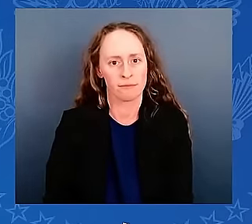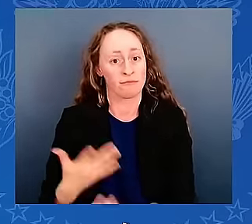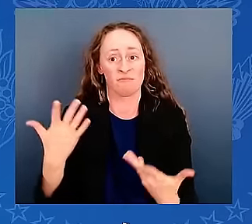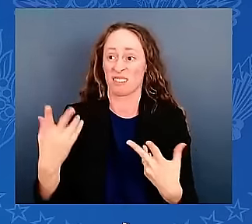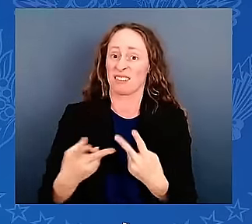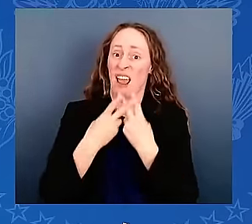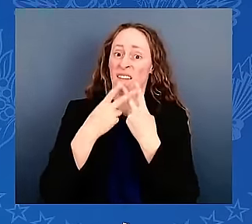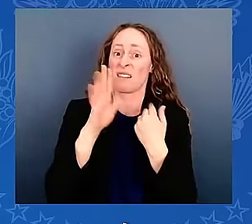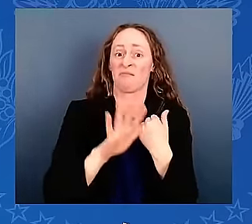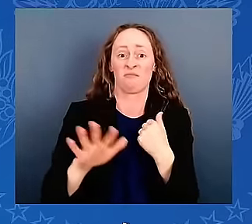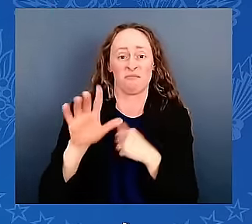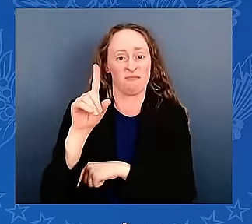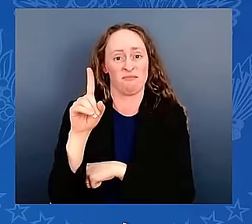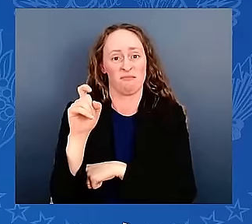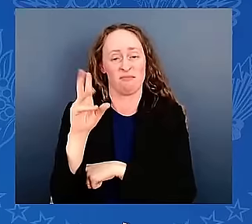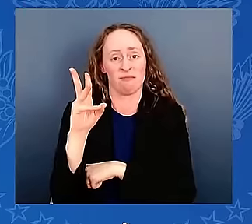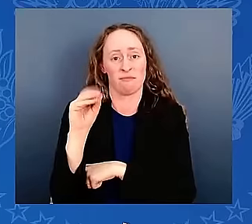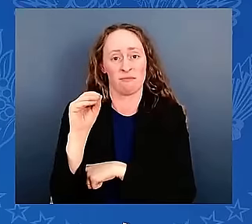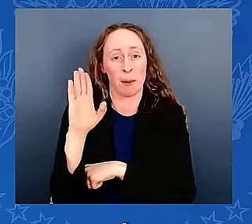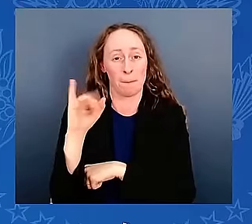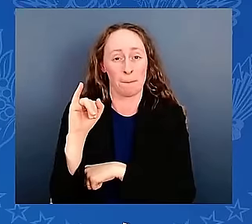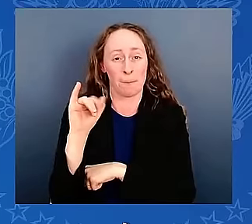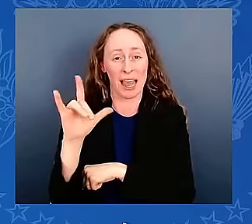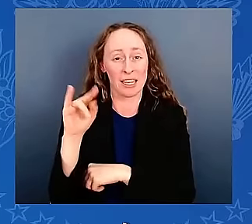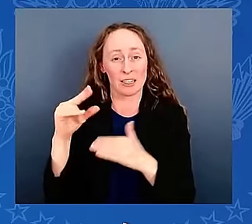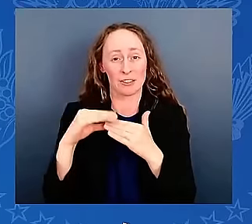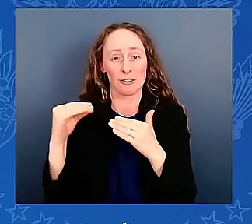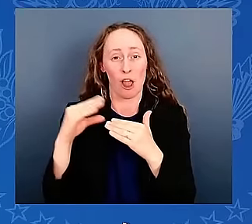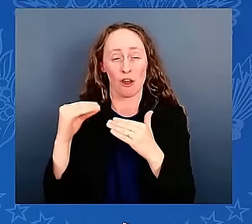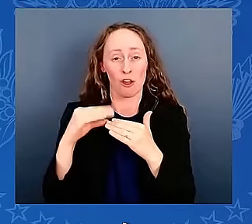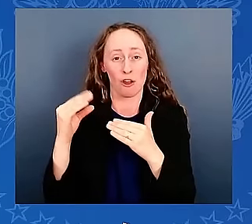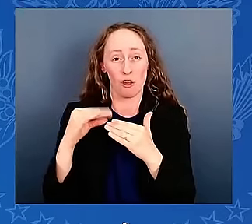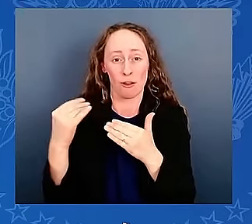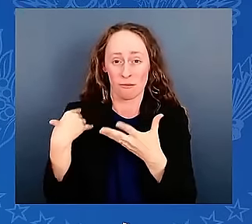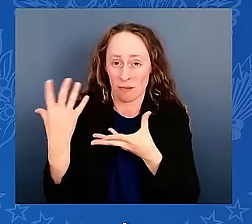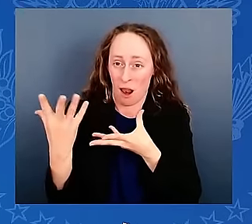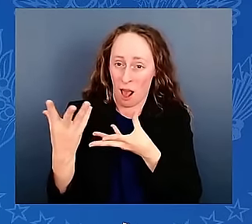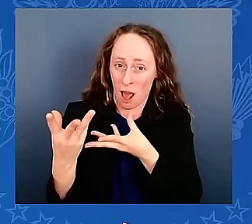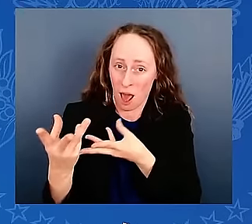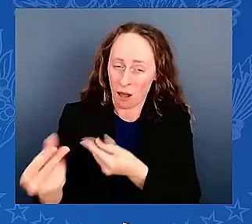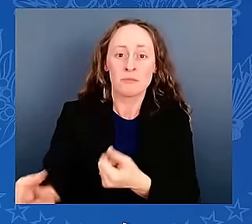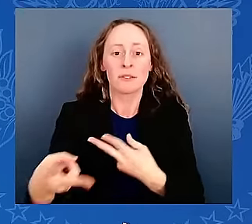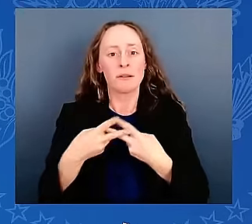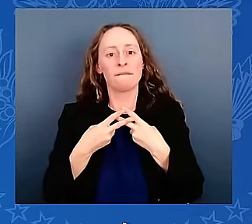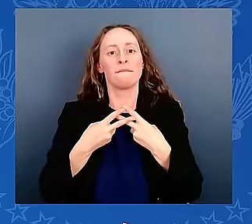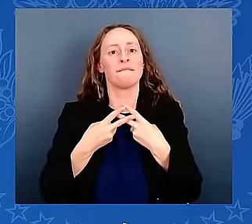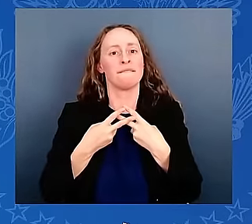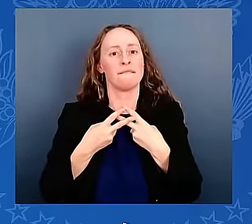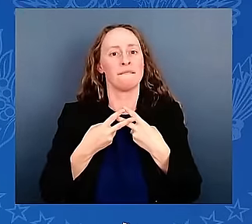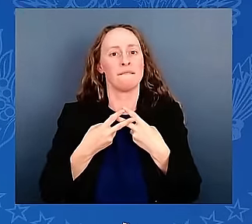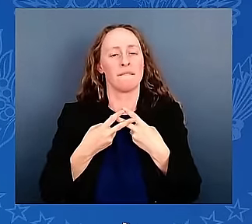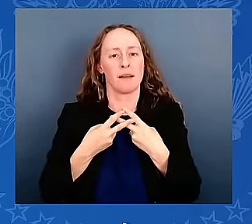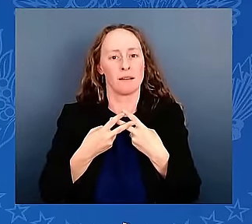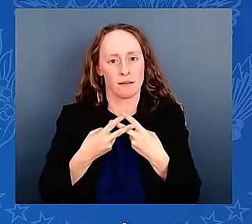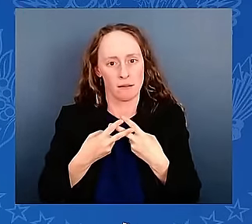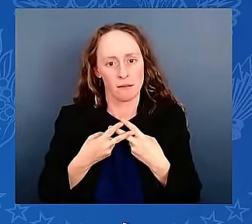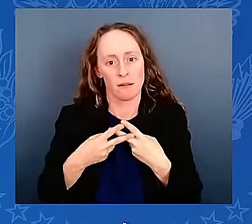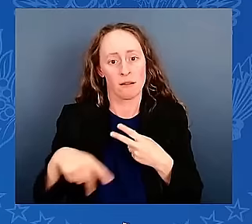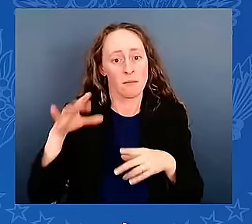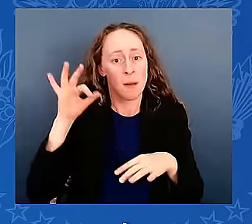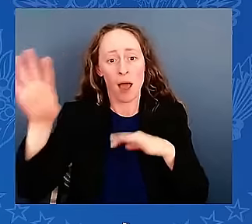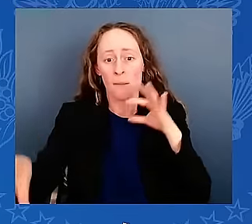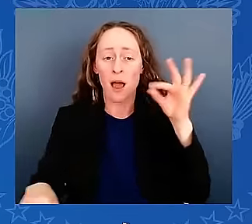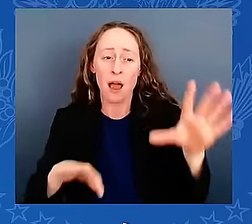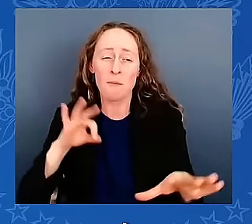$160 billion because they don't have to pay these exorbitant prices to these, anyway.